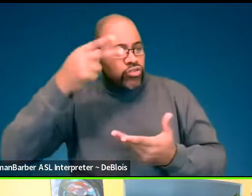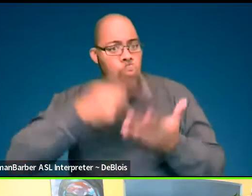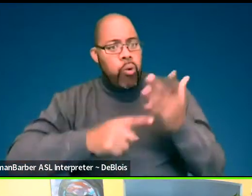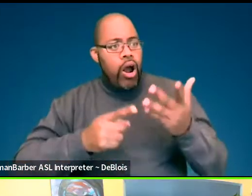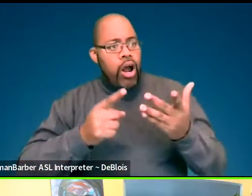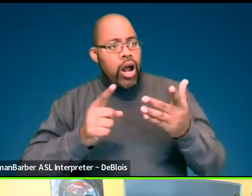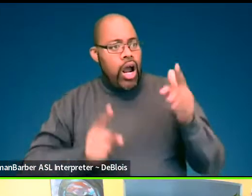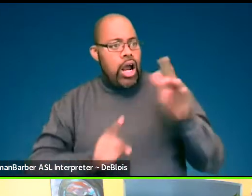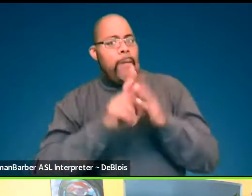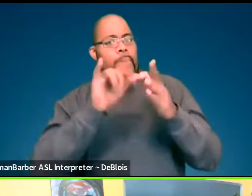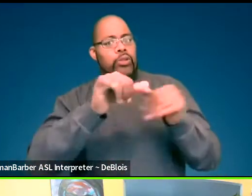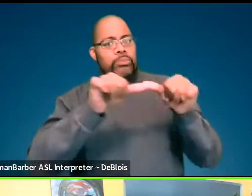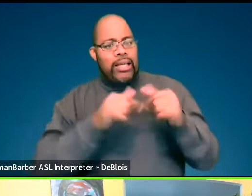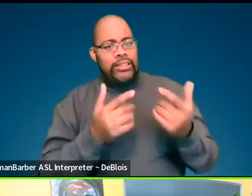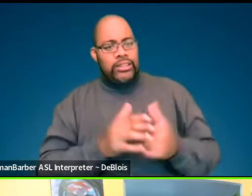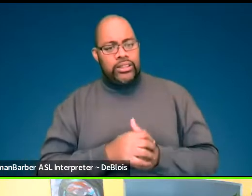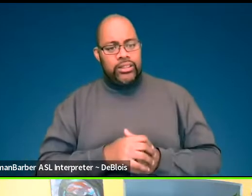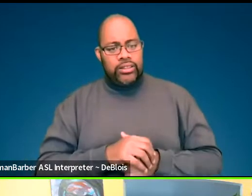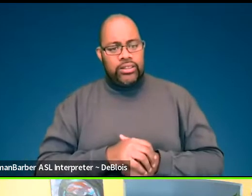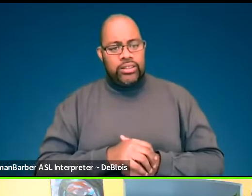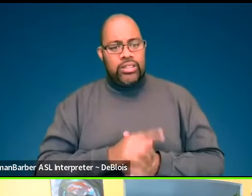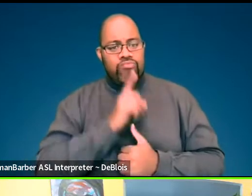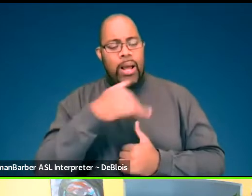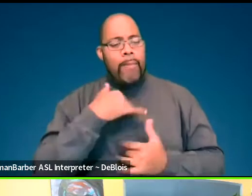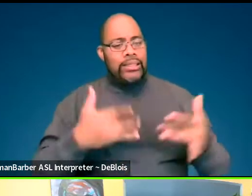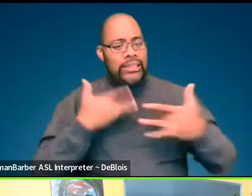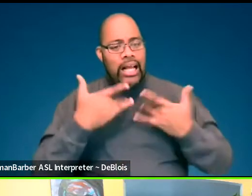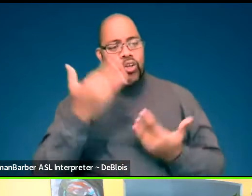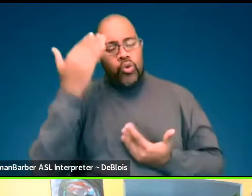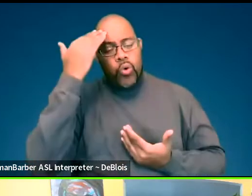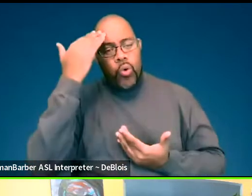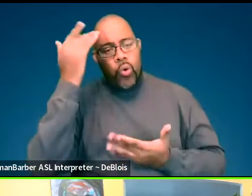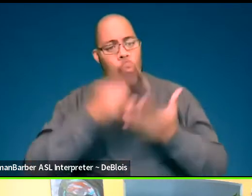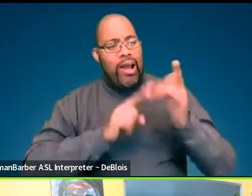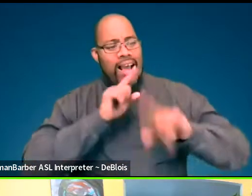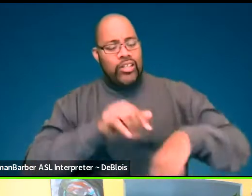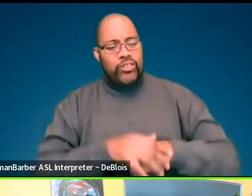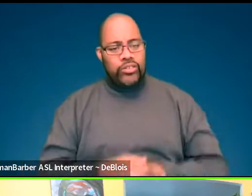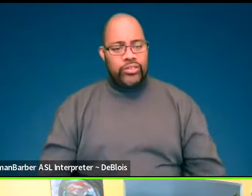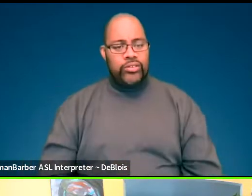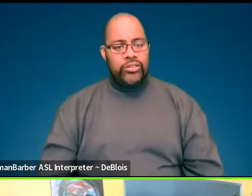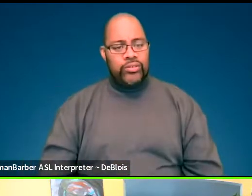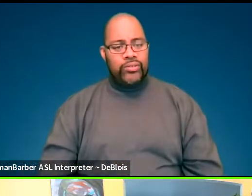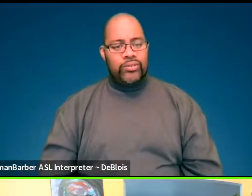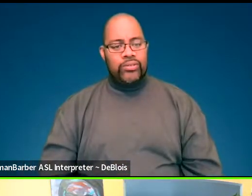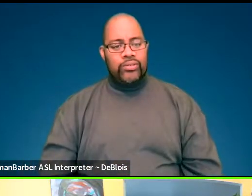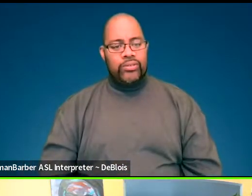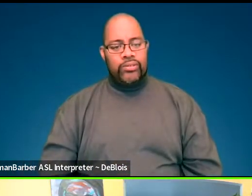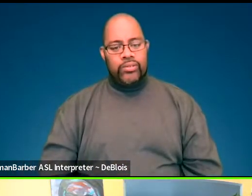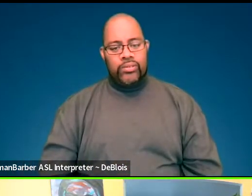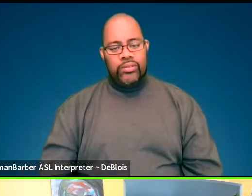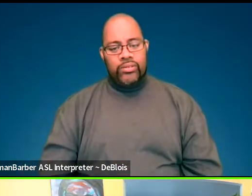for you in those spaces? I'm really excited to know what the answer is.